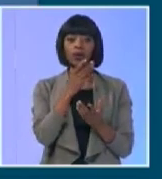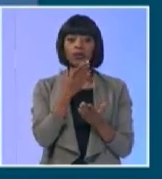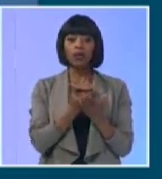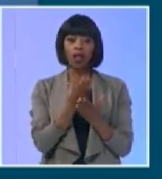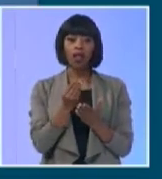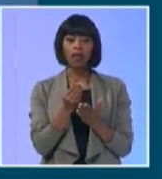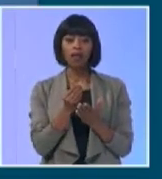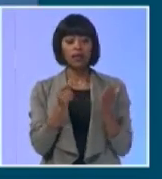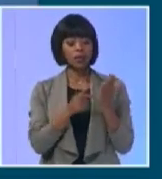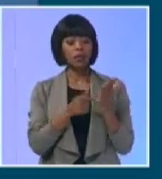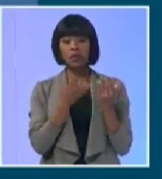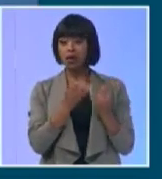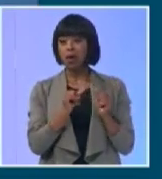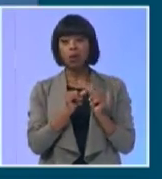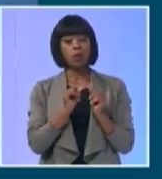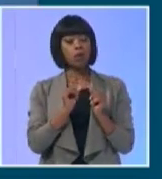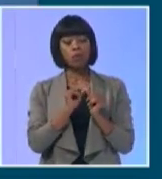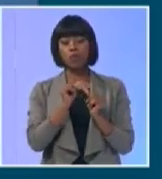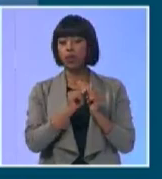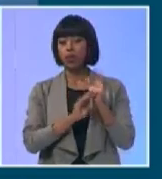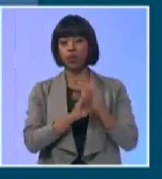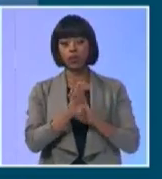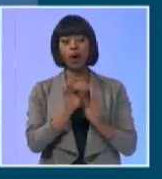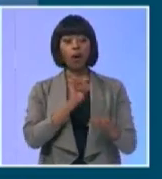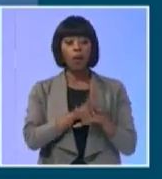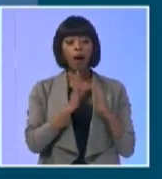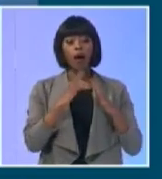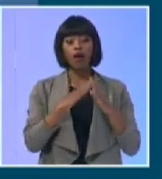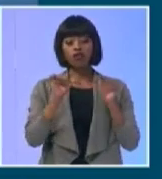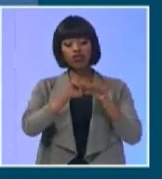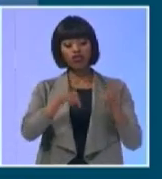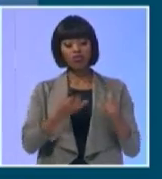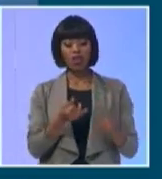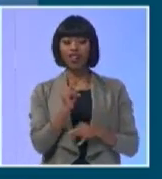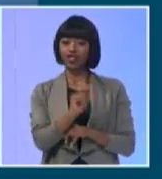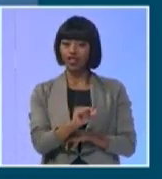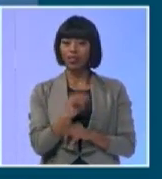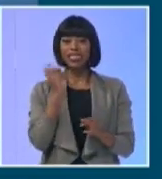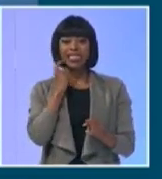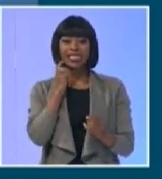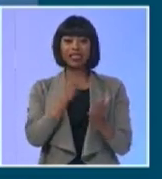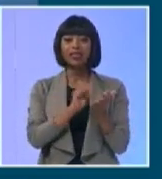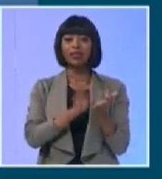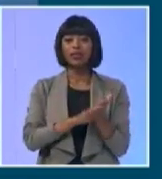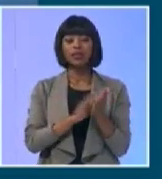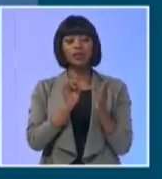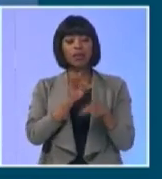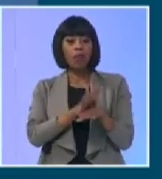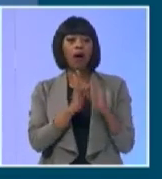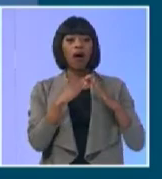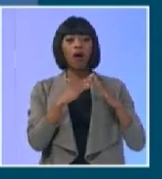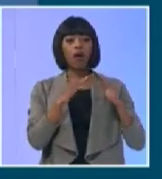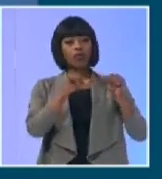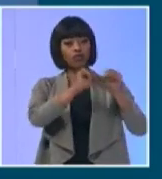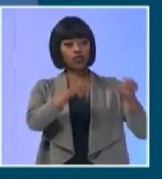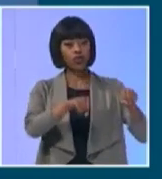With the advancement of technology, smart homes, and systems are becoming cheaper. It's easy to install a smart home system